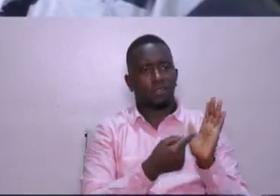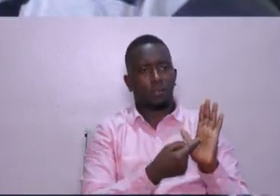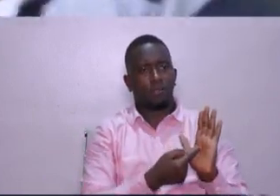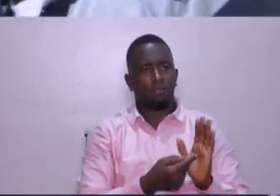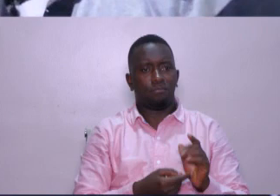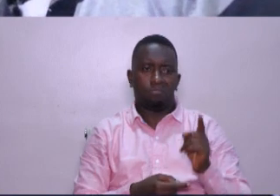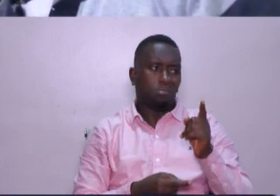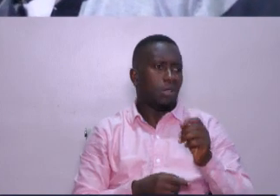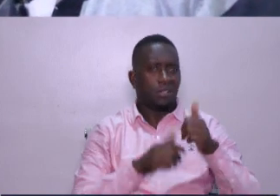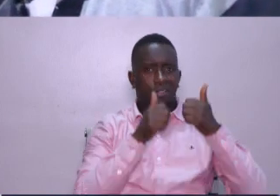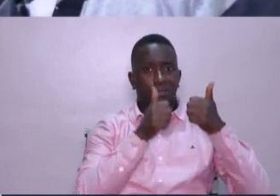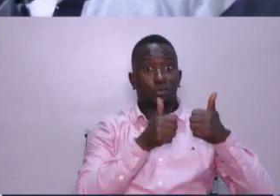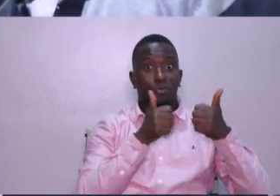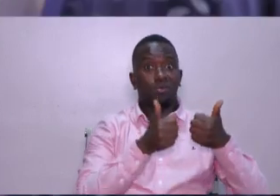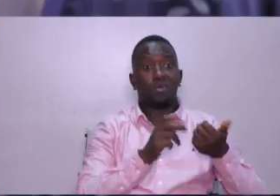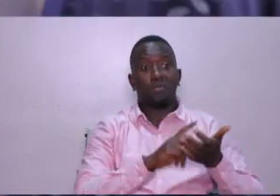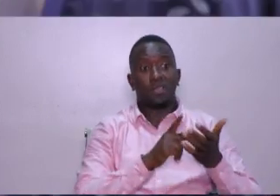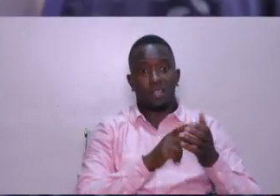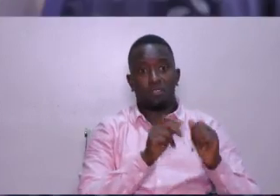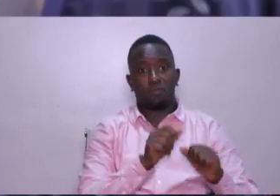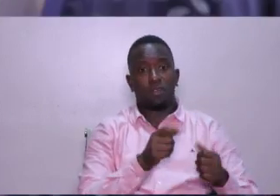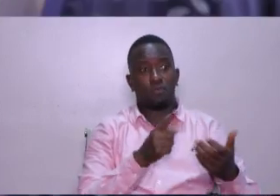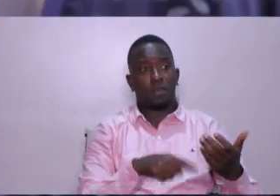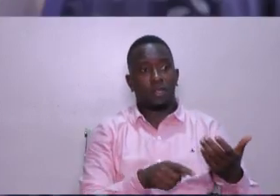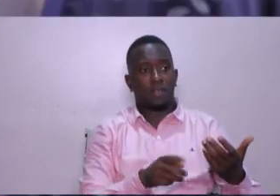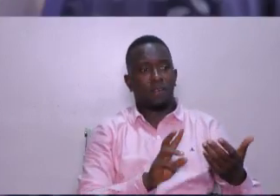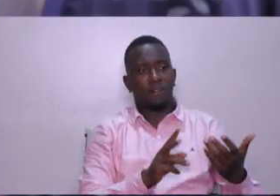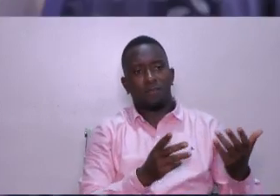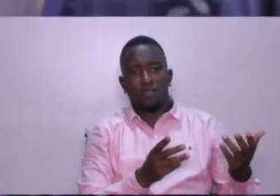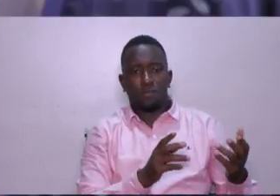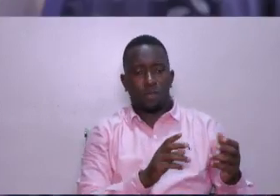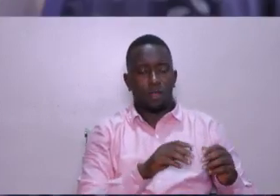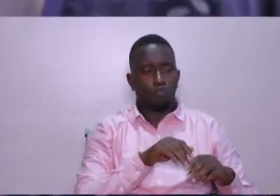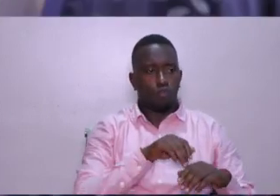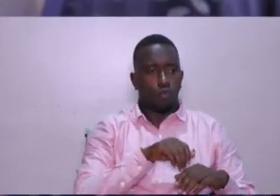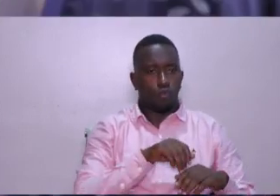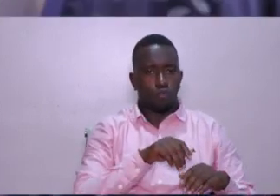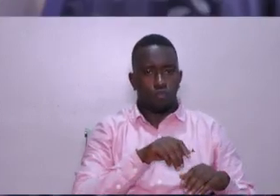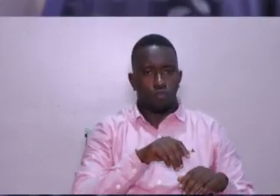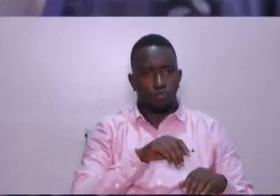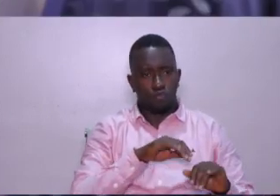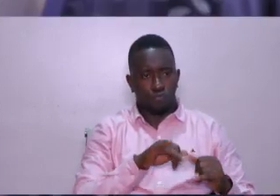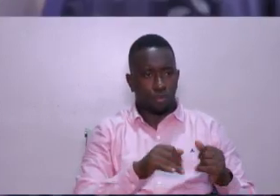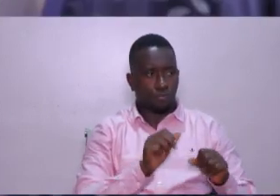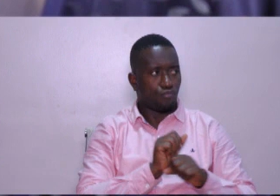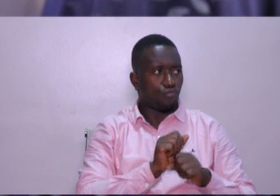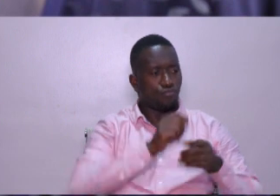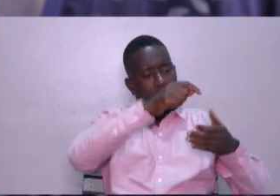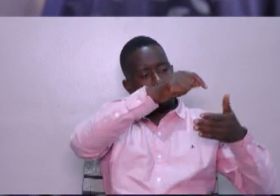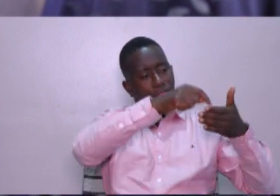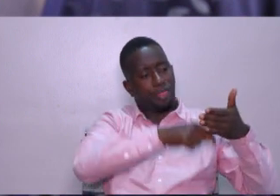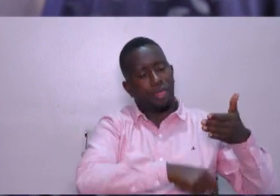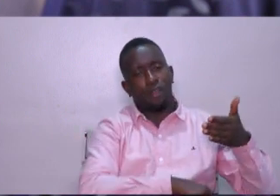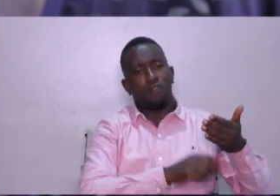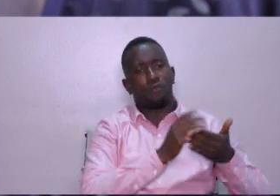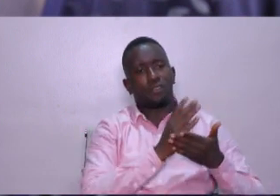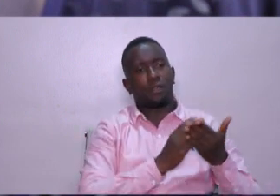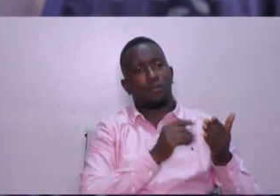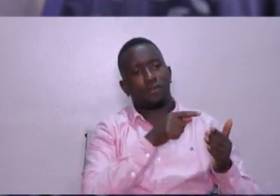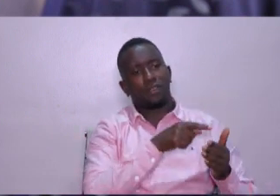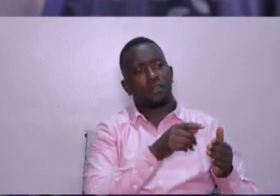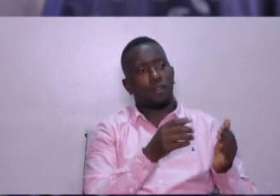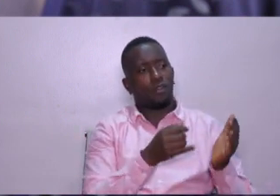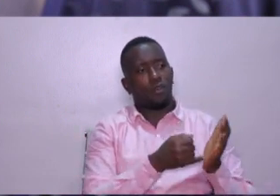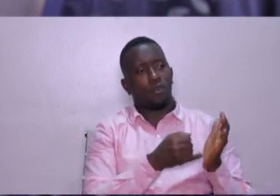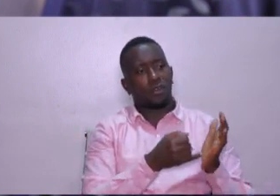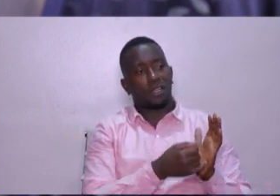Then that's good. That means we can as well go further in depth with some of these contents. For